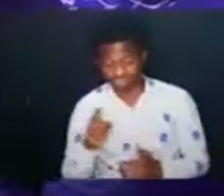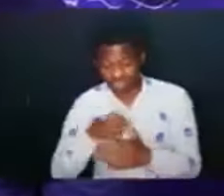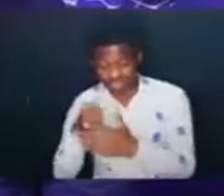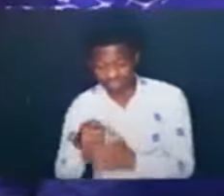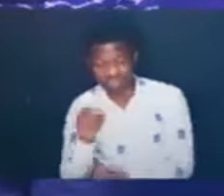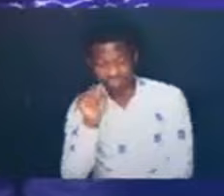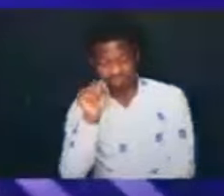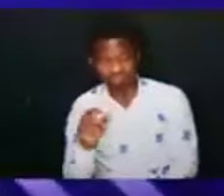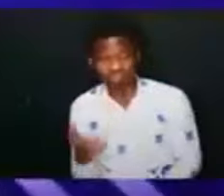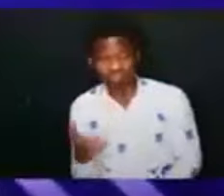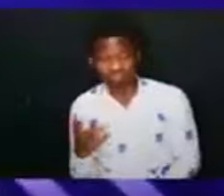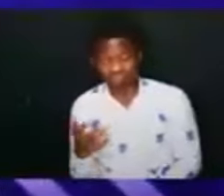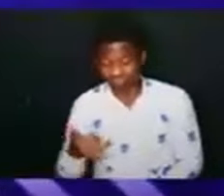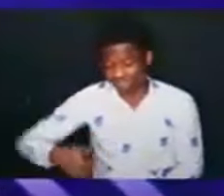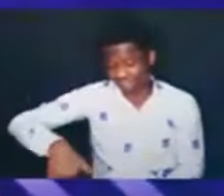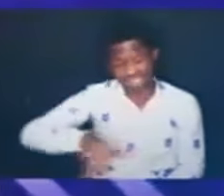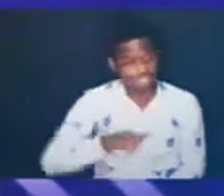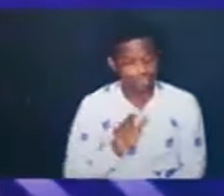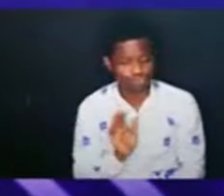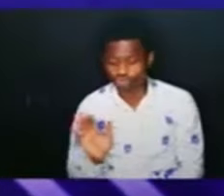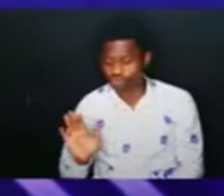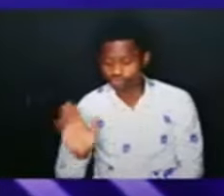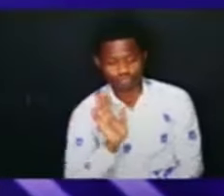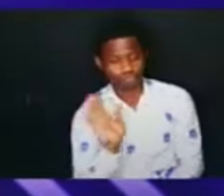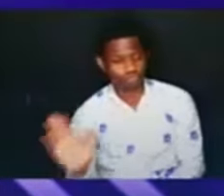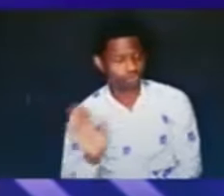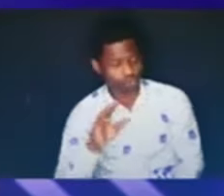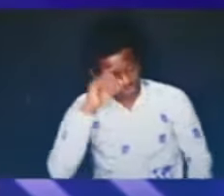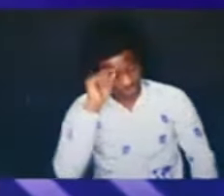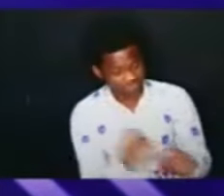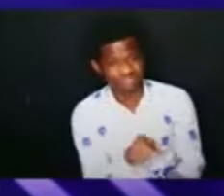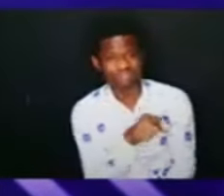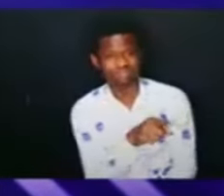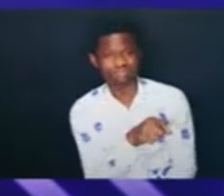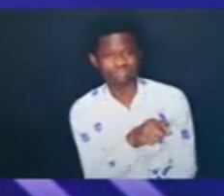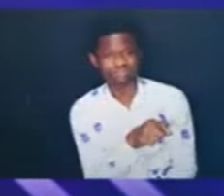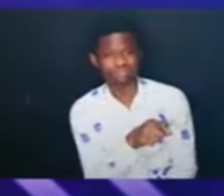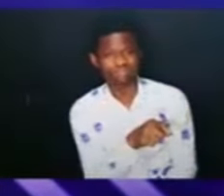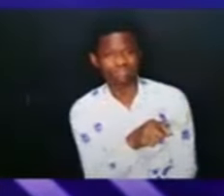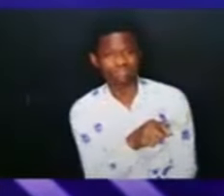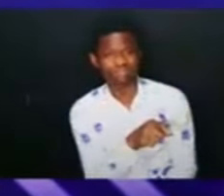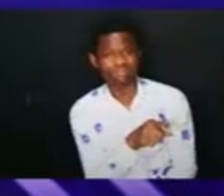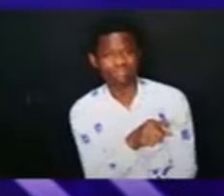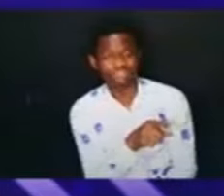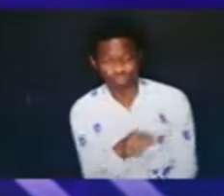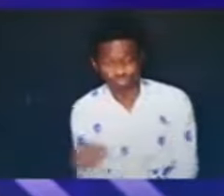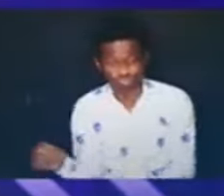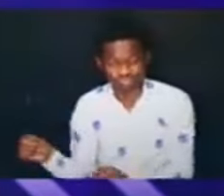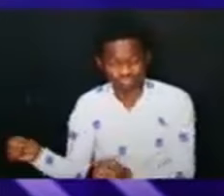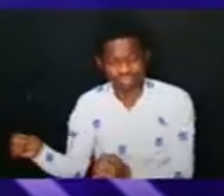says, they, his brothers, bruised him his feet with fetters. And